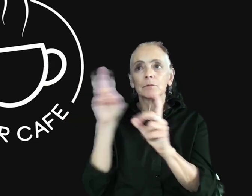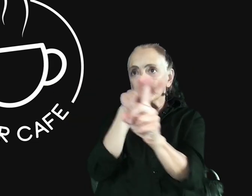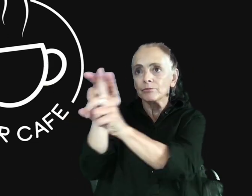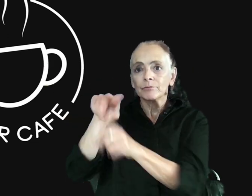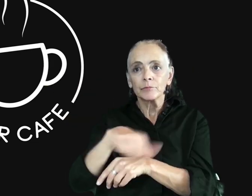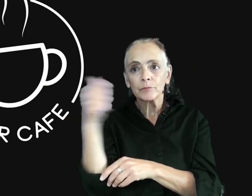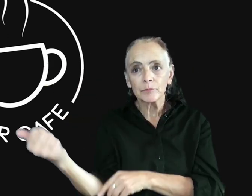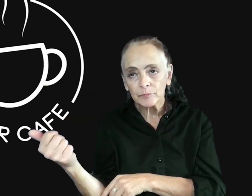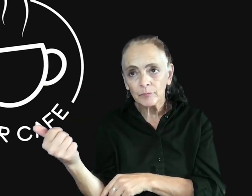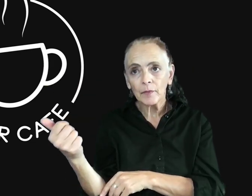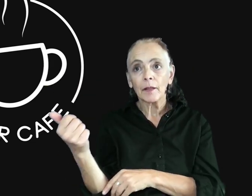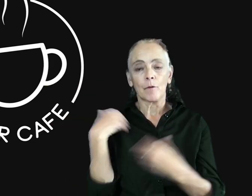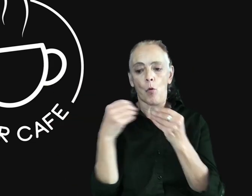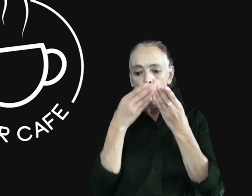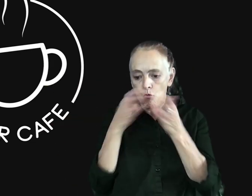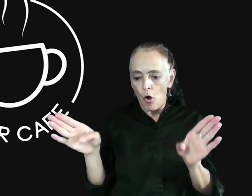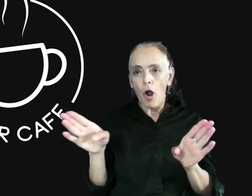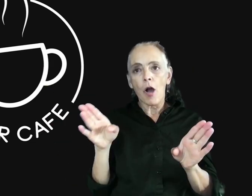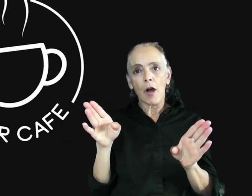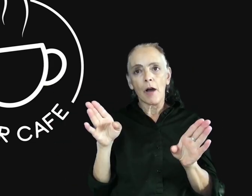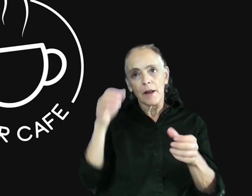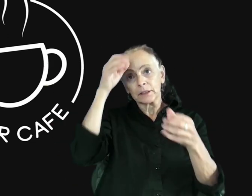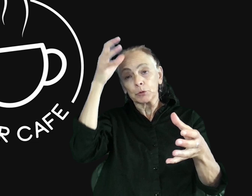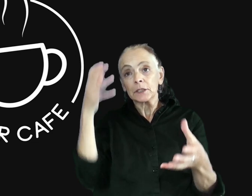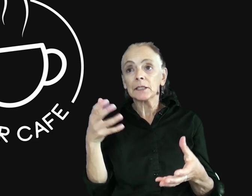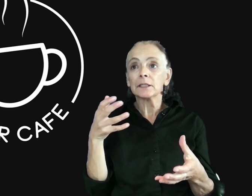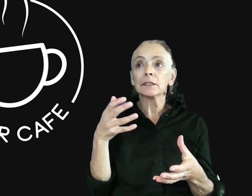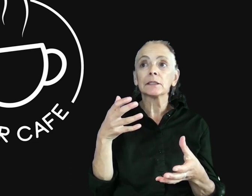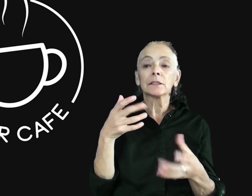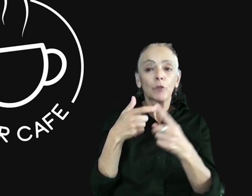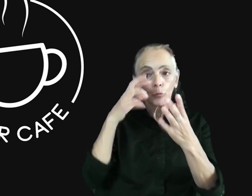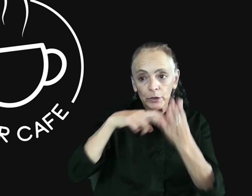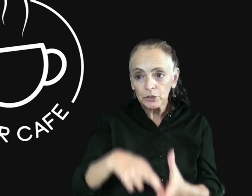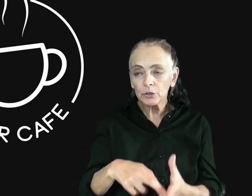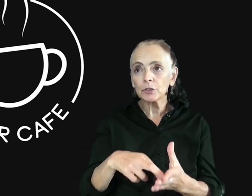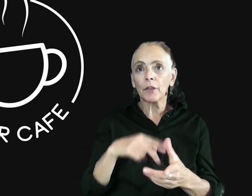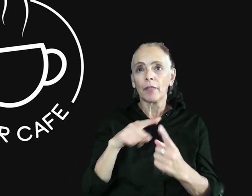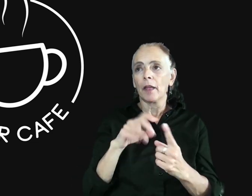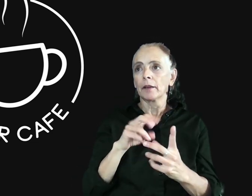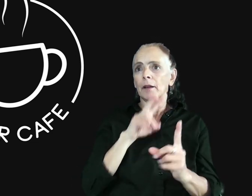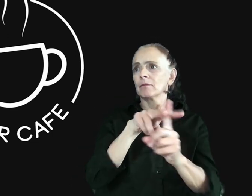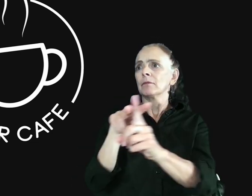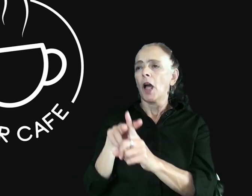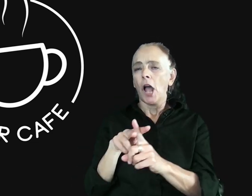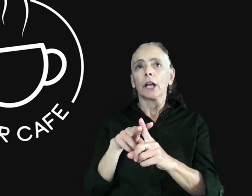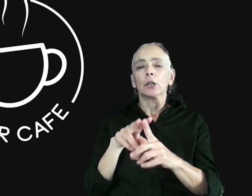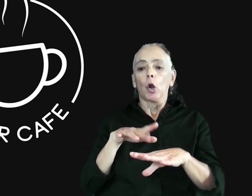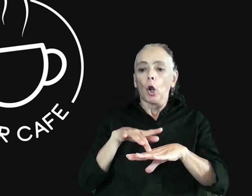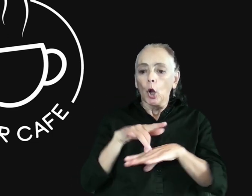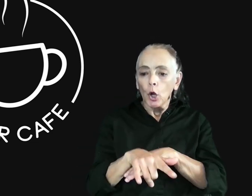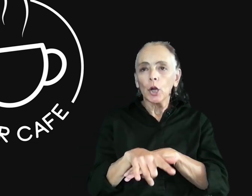broader expertise that is research-based and that it can contribute to very early be